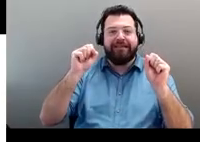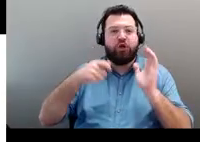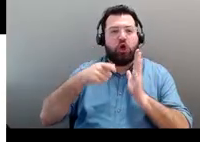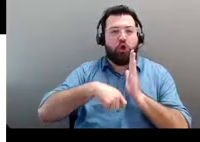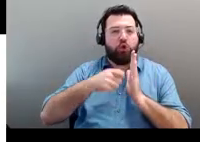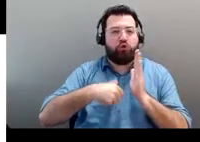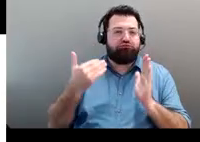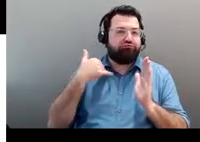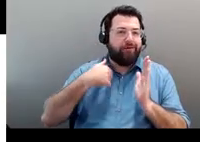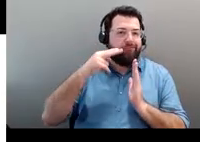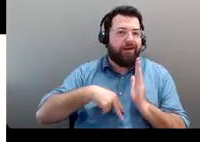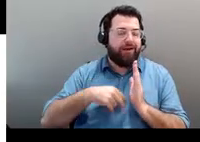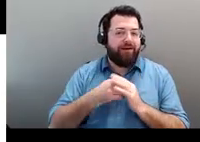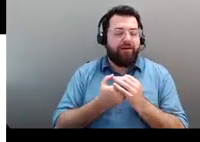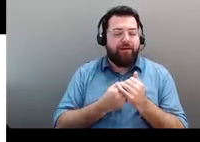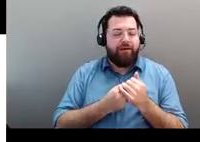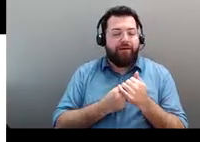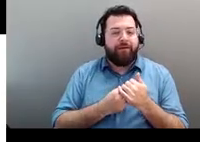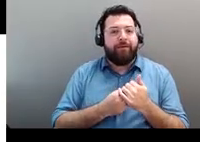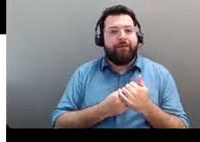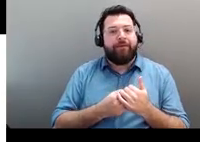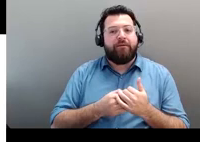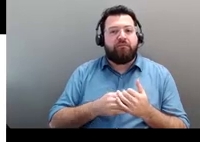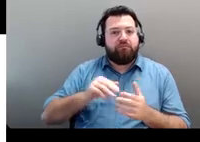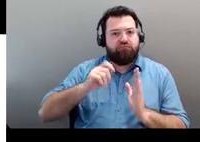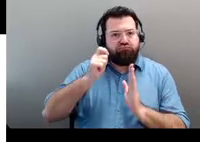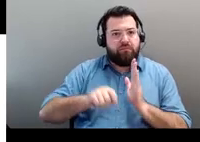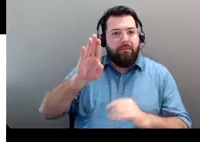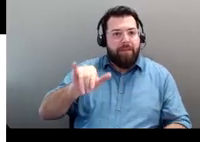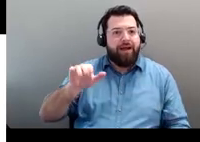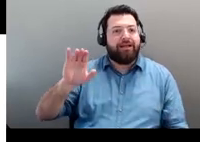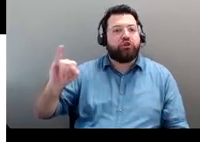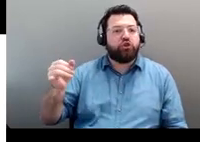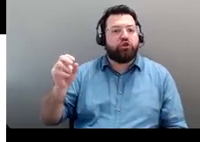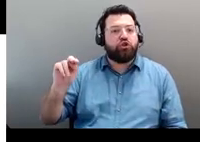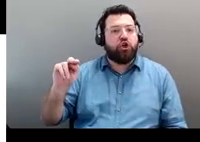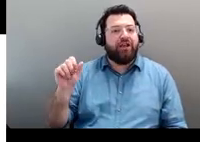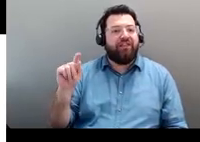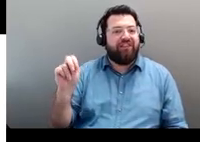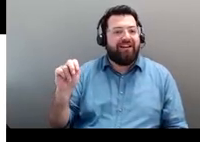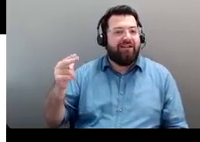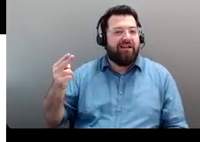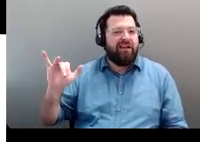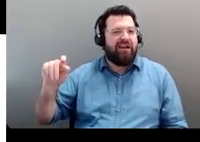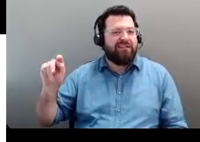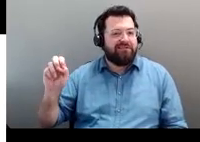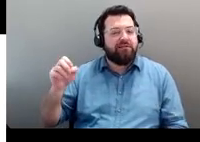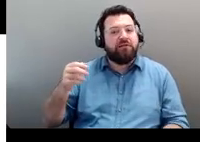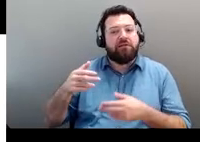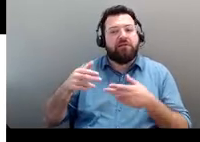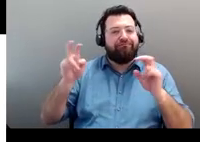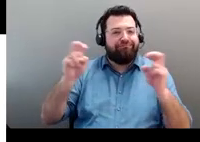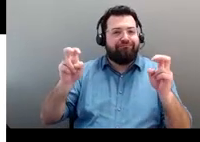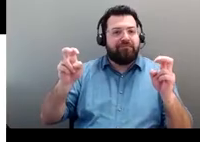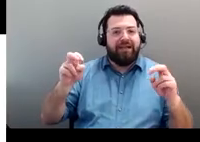read uh, by Jonathan Haidt titled "The Devil's Plan to Ruin